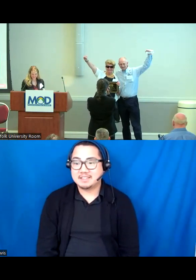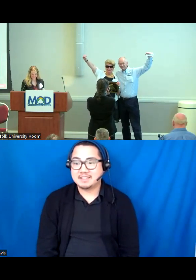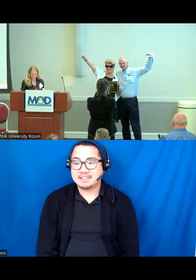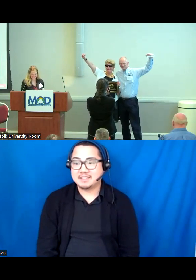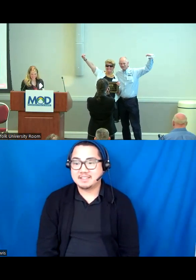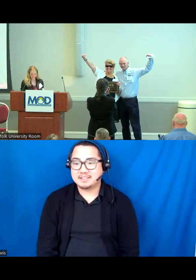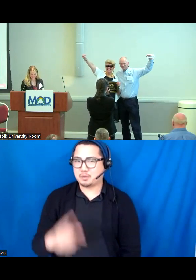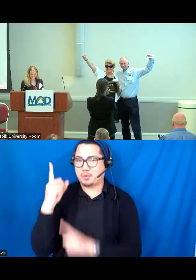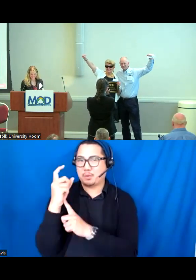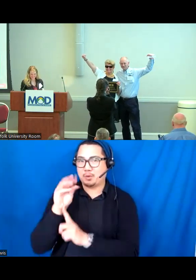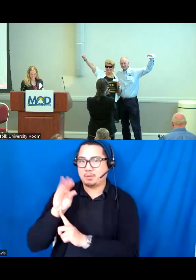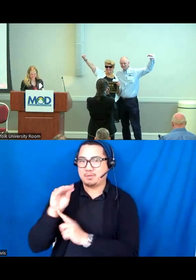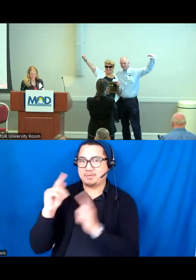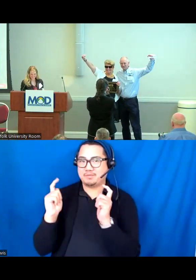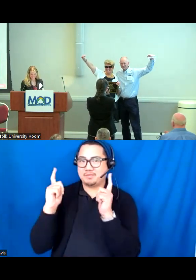One more.